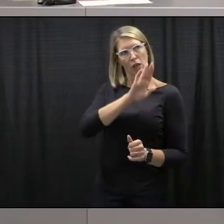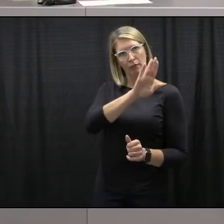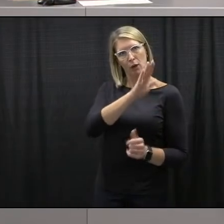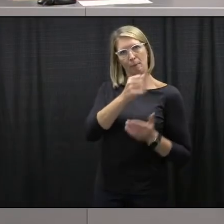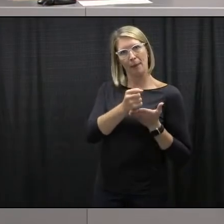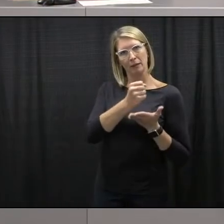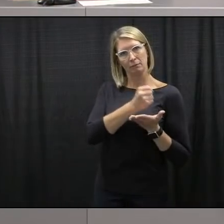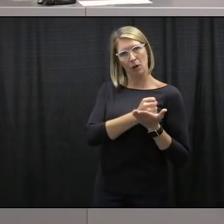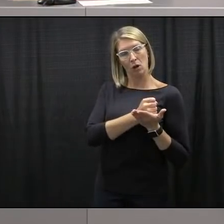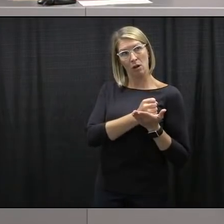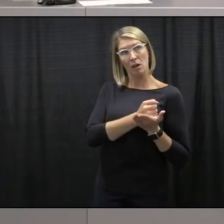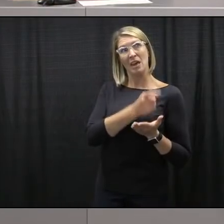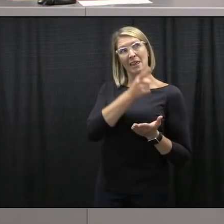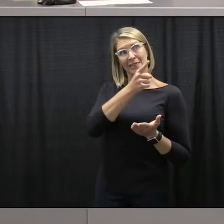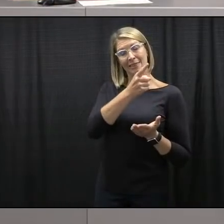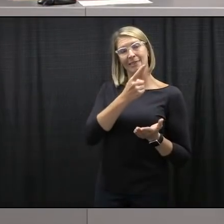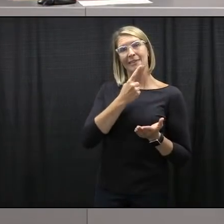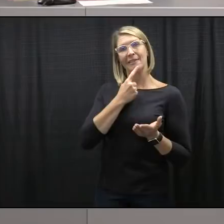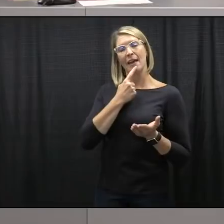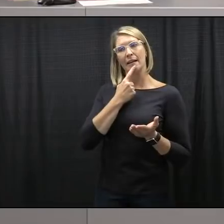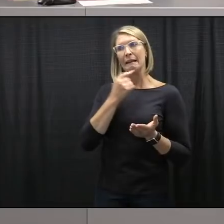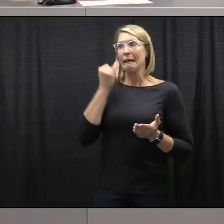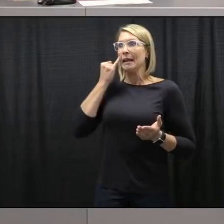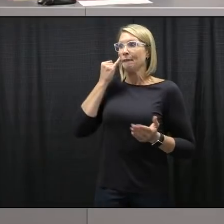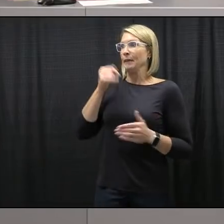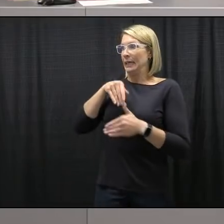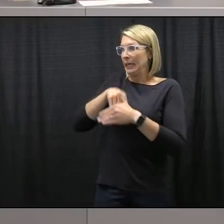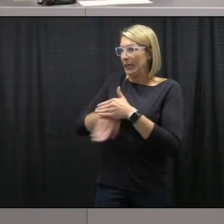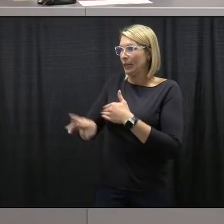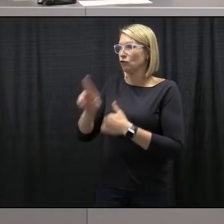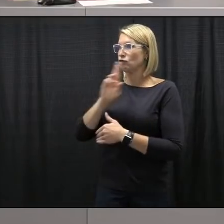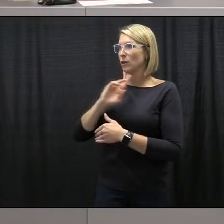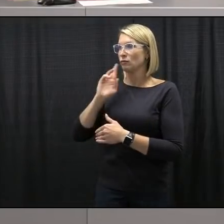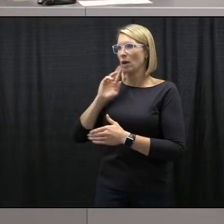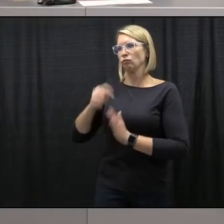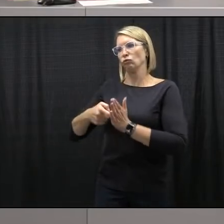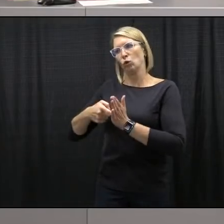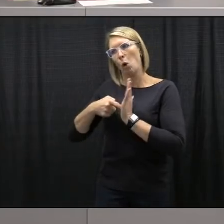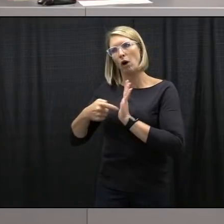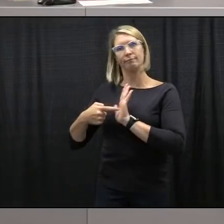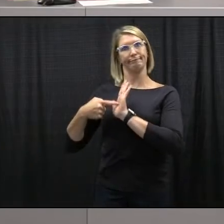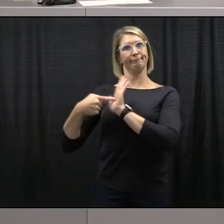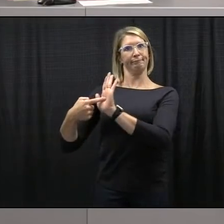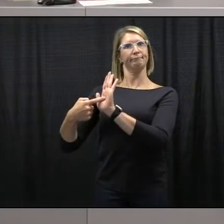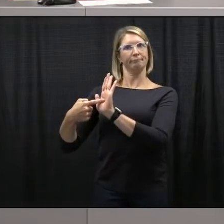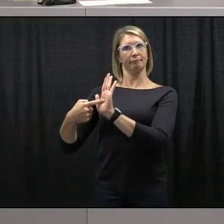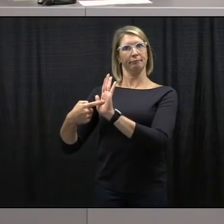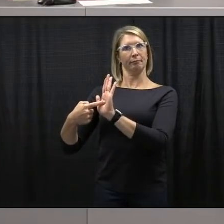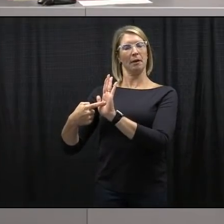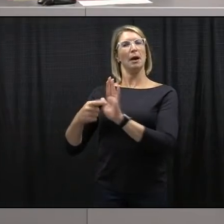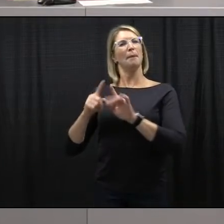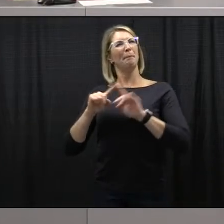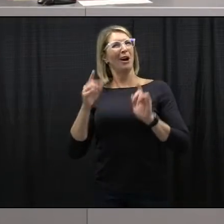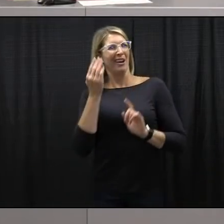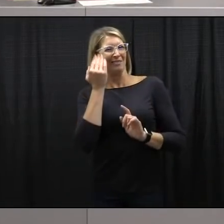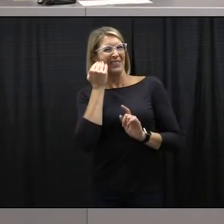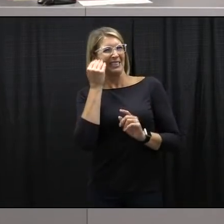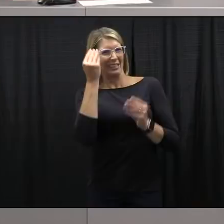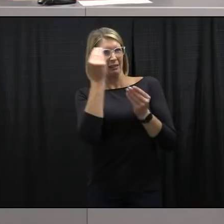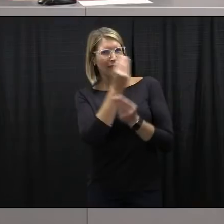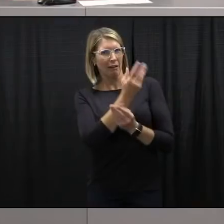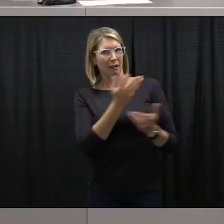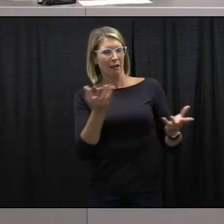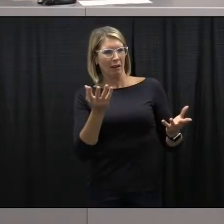into a restaurant. You're now saying the province isn't going to mandate that. It'll just be up for each individual restaurant to decide that. So I'm